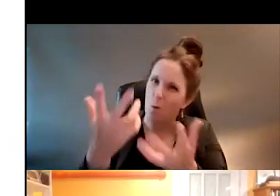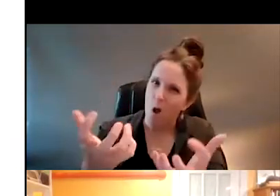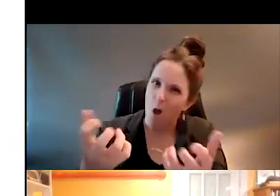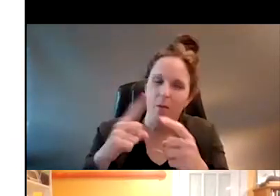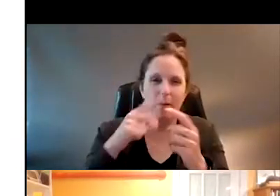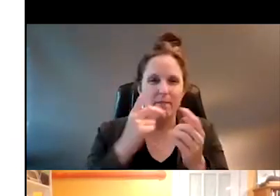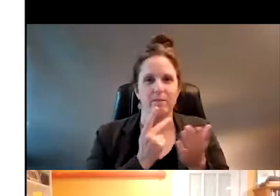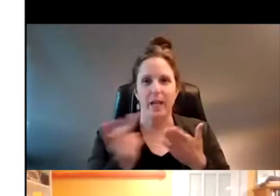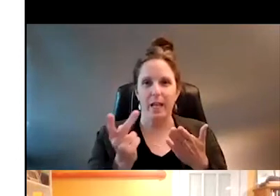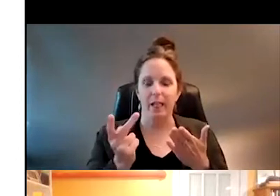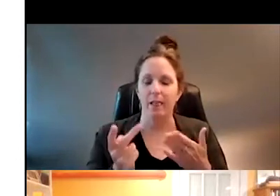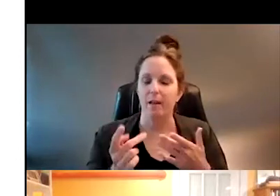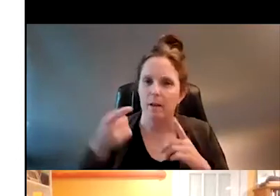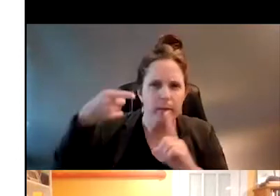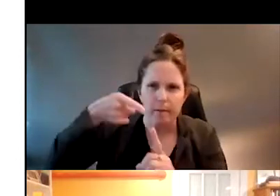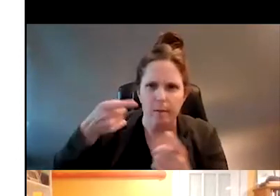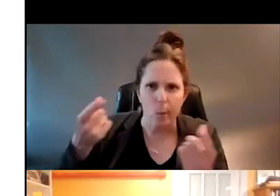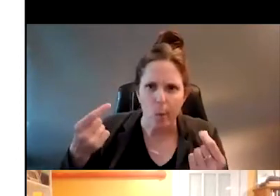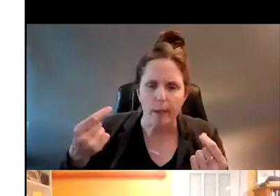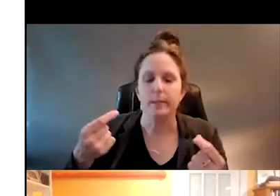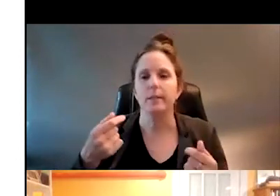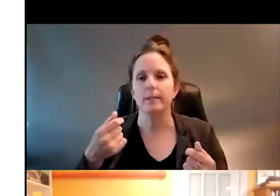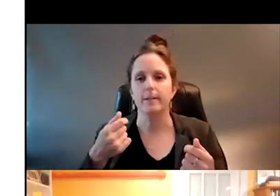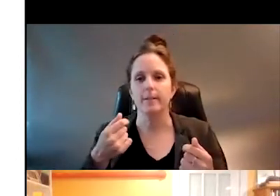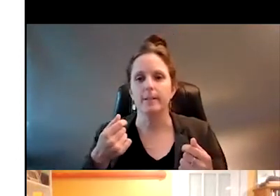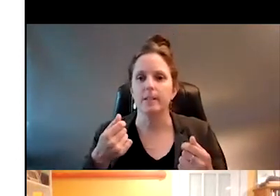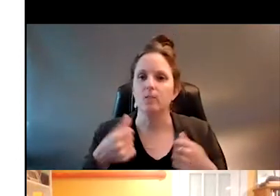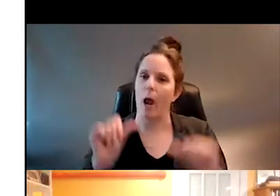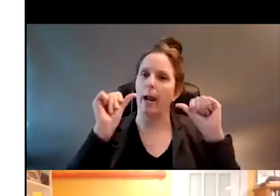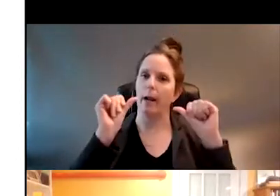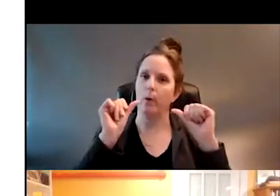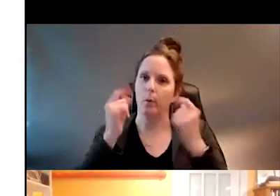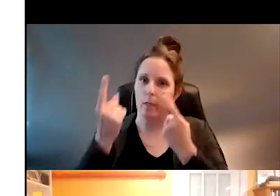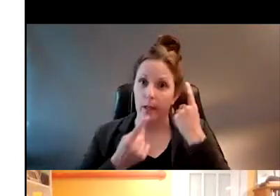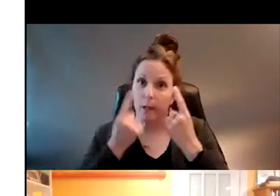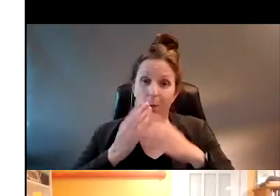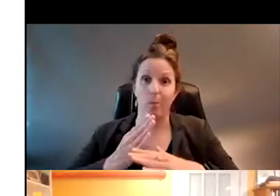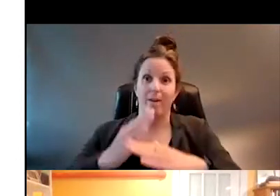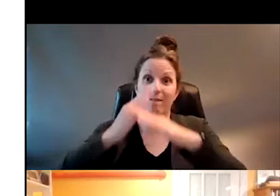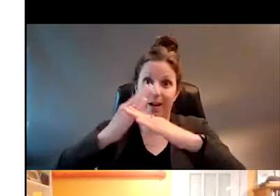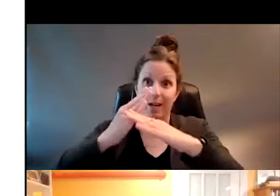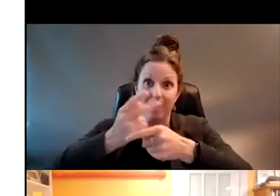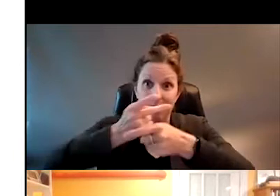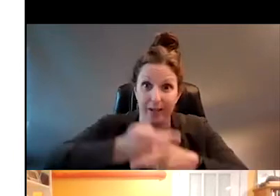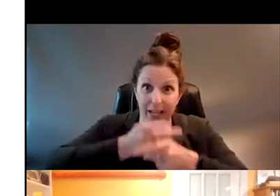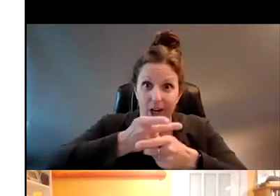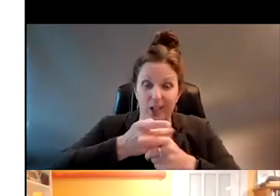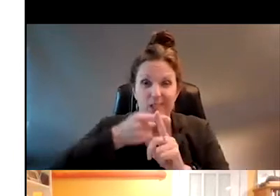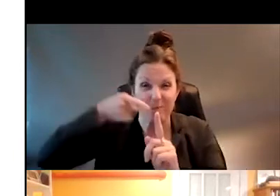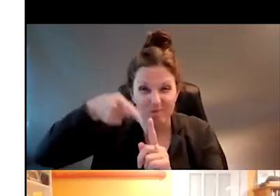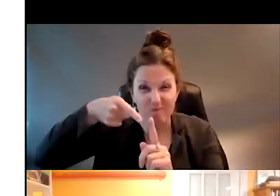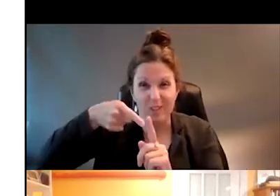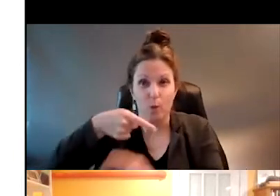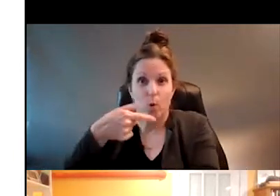looking at preventive care, specifically actually vaccinations in patients with serious mental illness.